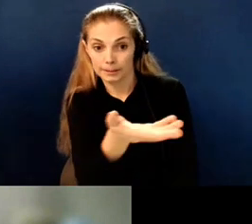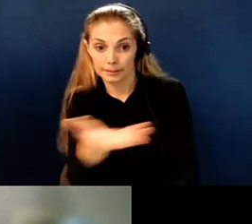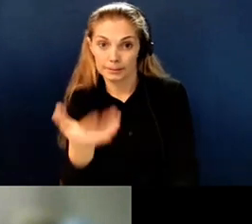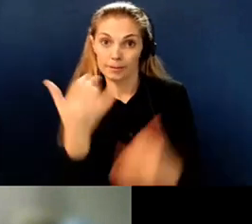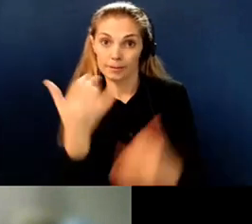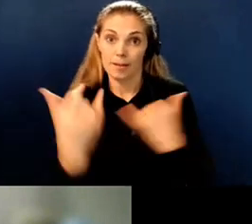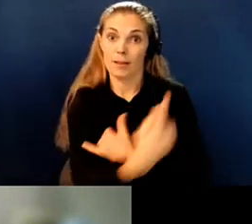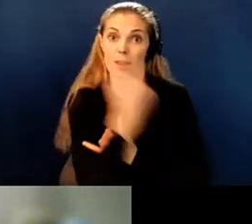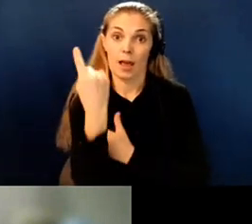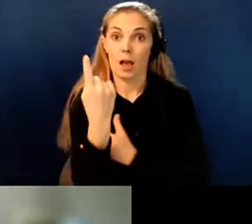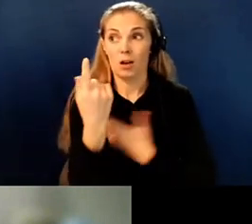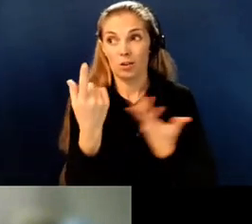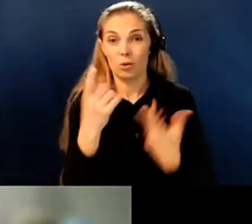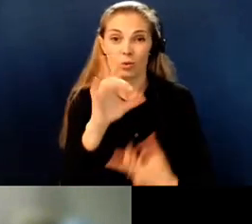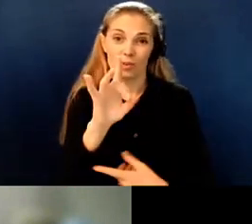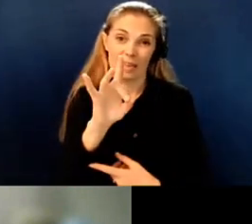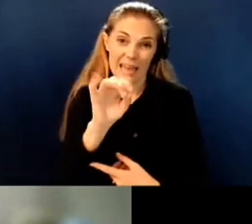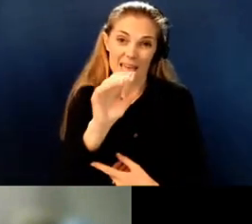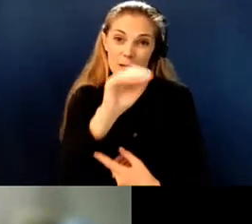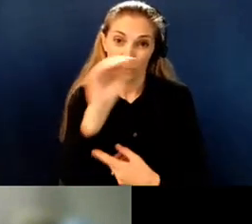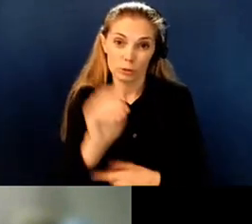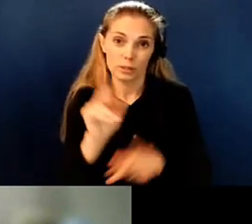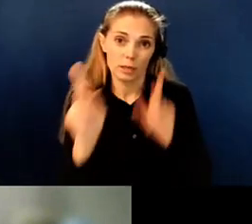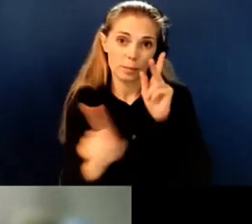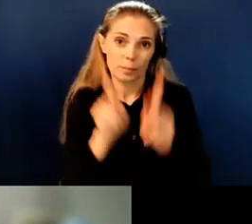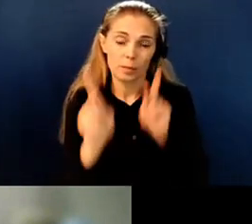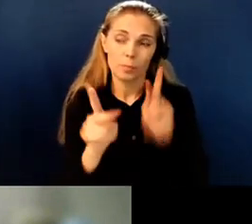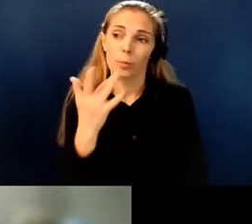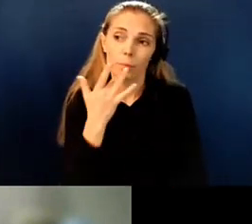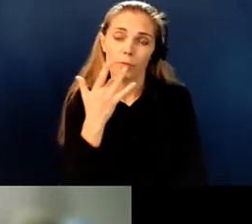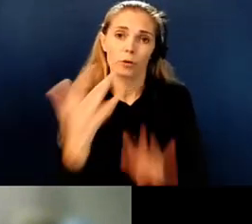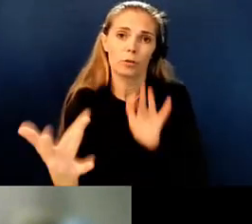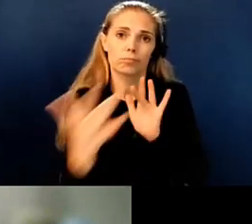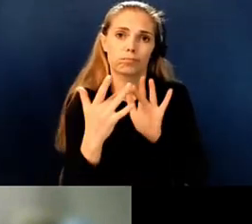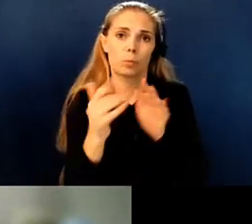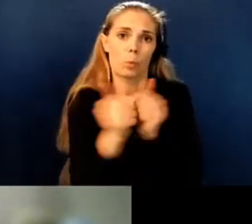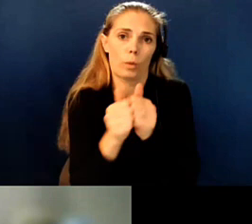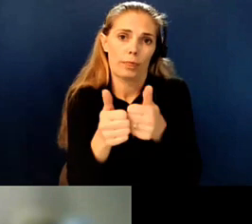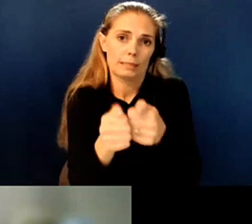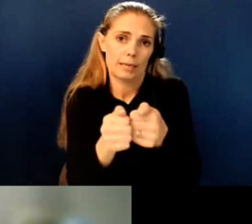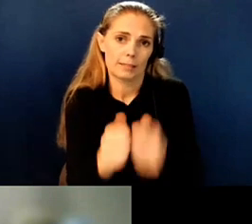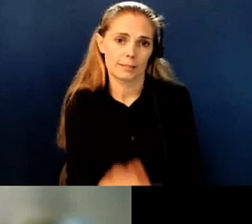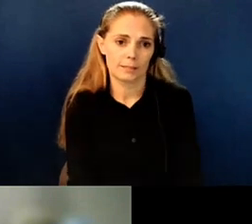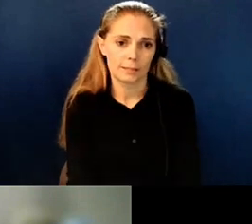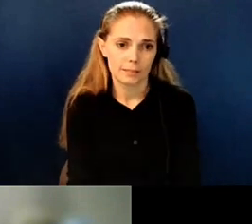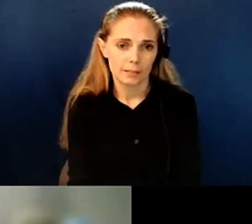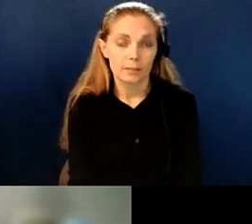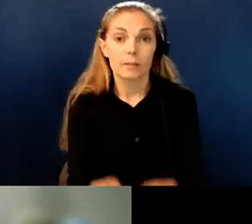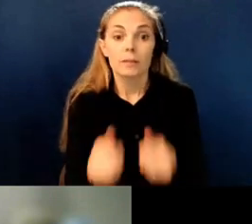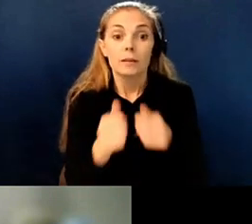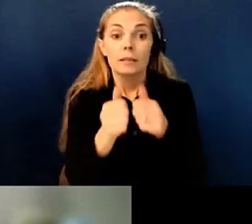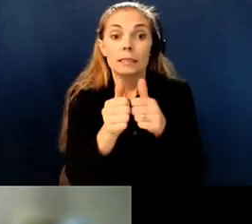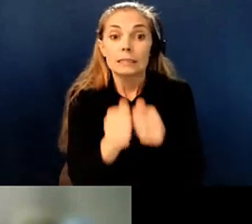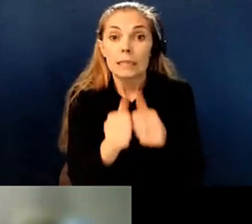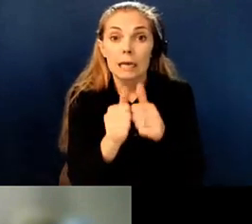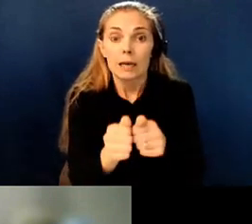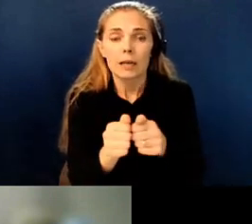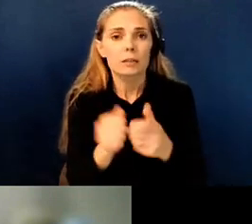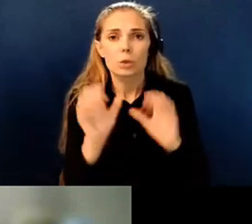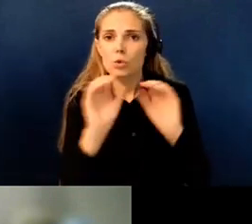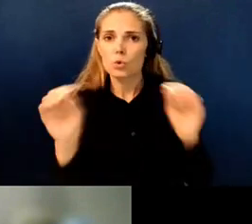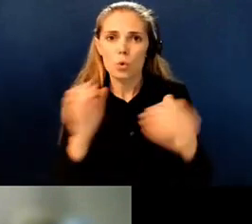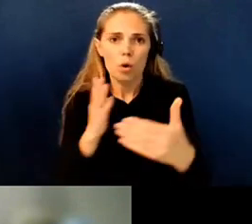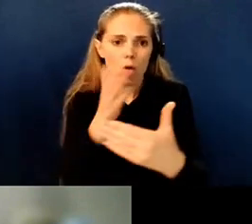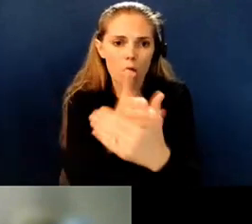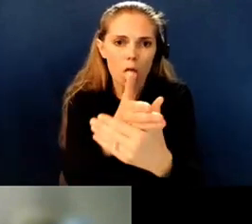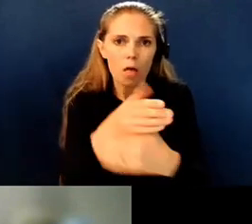number one. Second, texting is unintrusive, fast, and efficient. So it doesn't interrupt the recipient. They don't have to stop